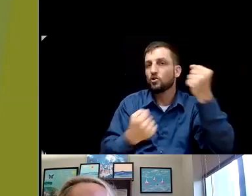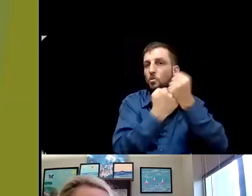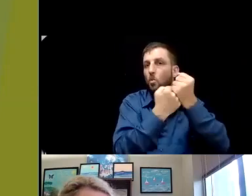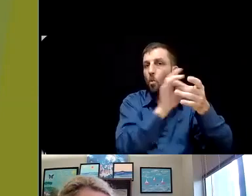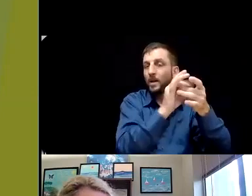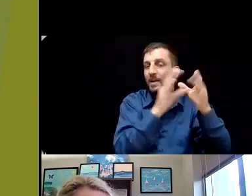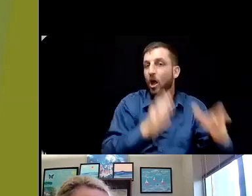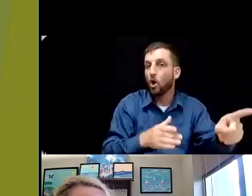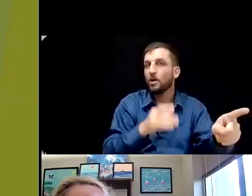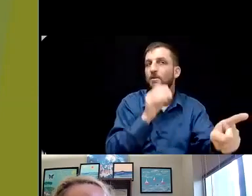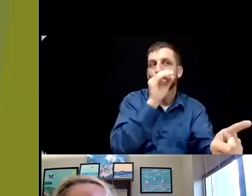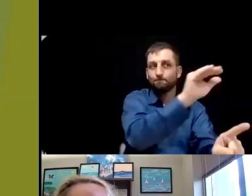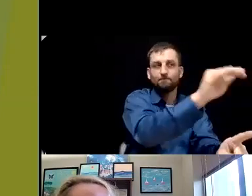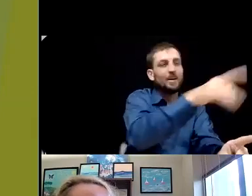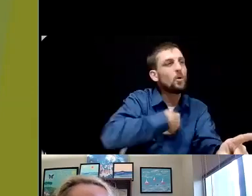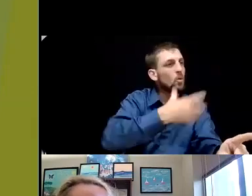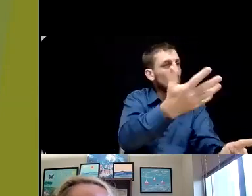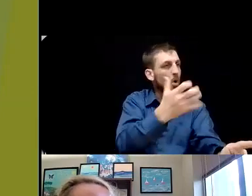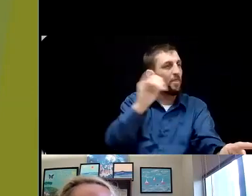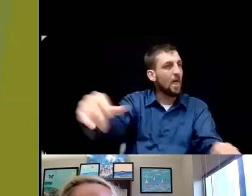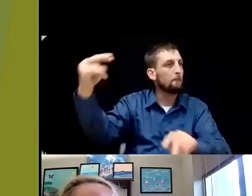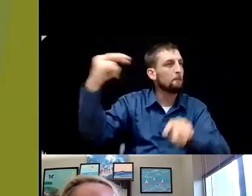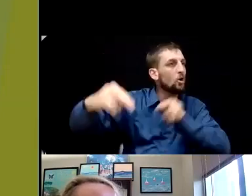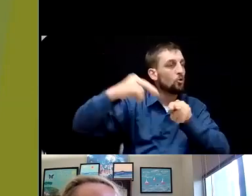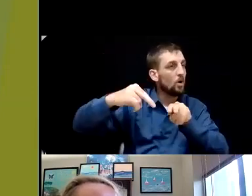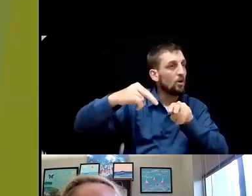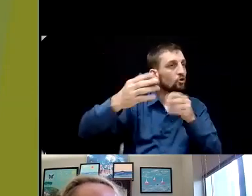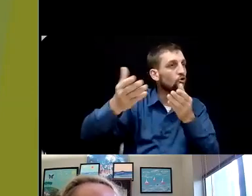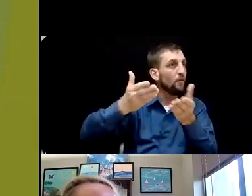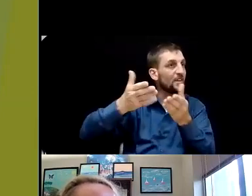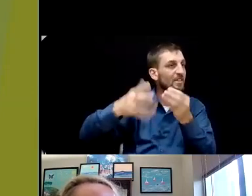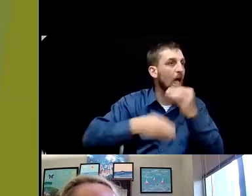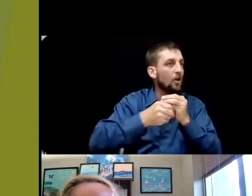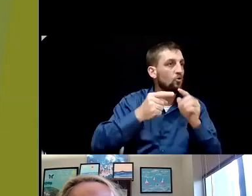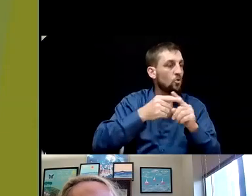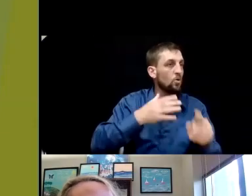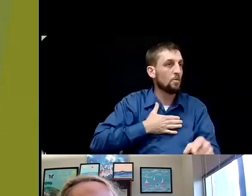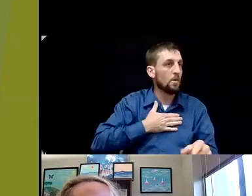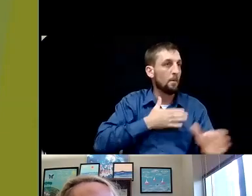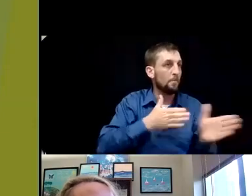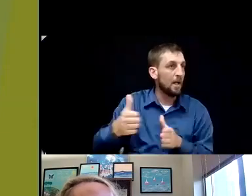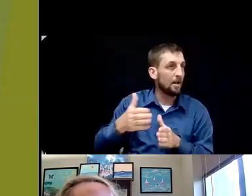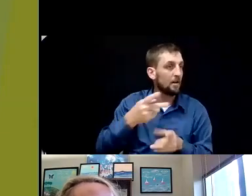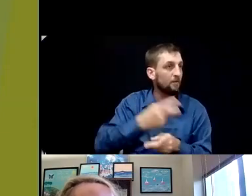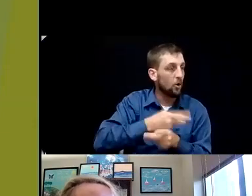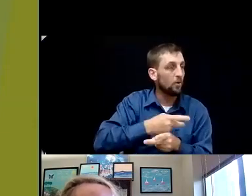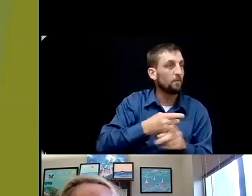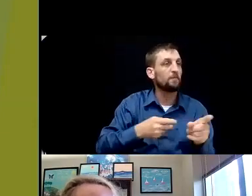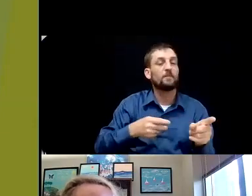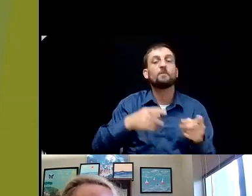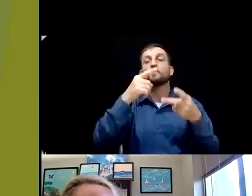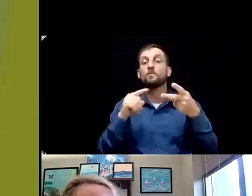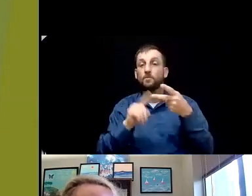have that service added to their plan of care. A second question from Karen is